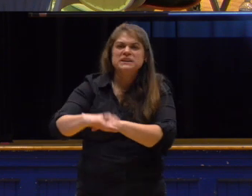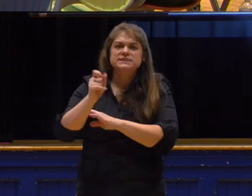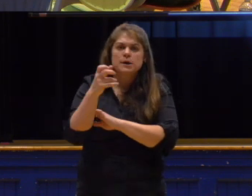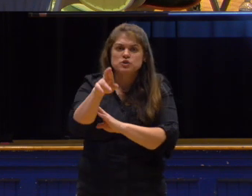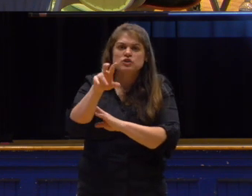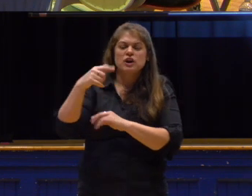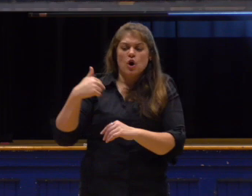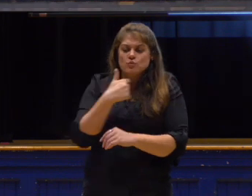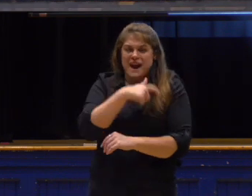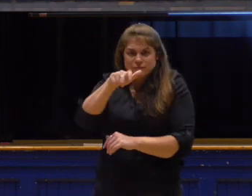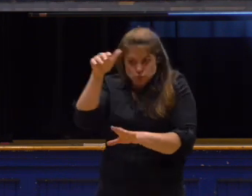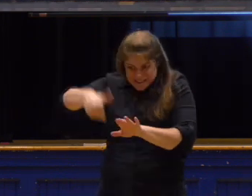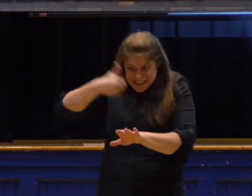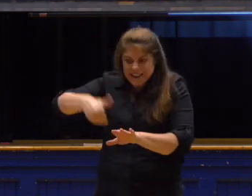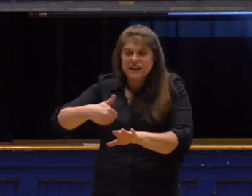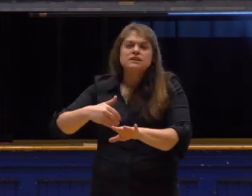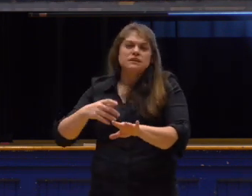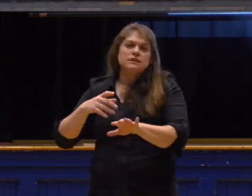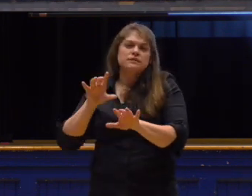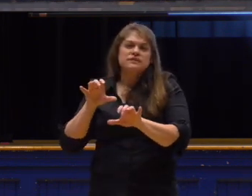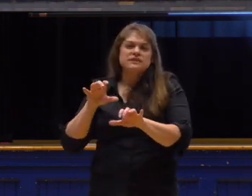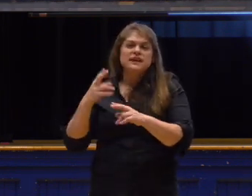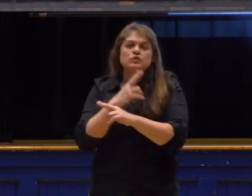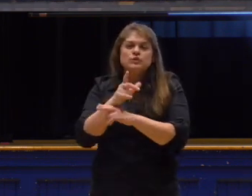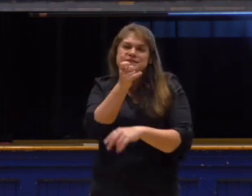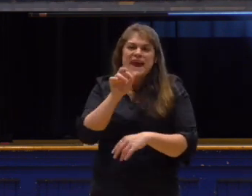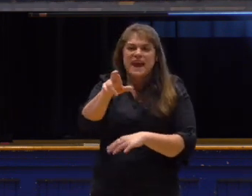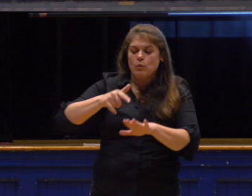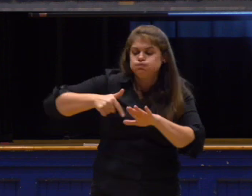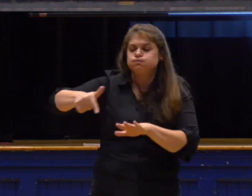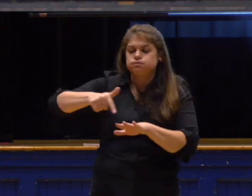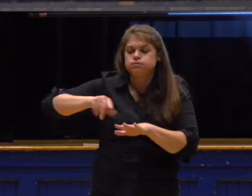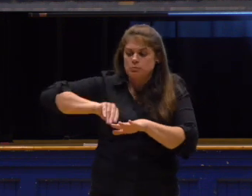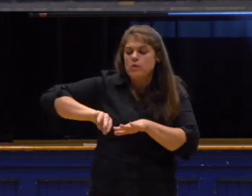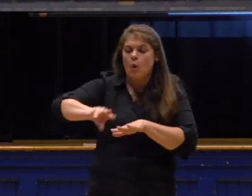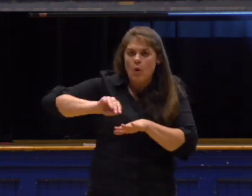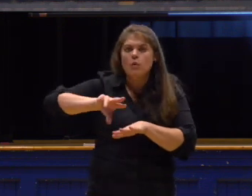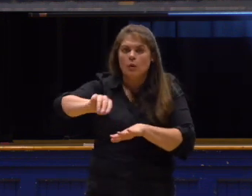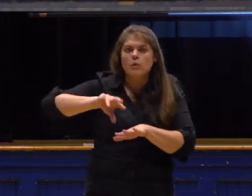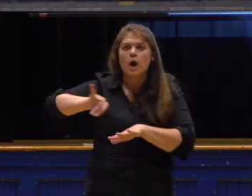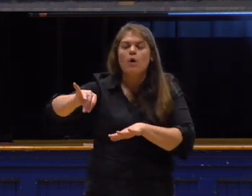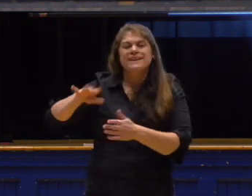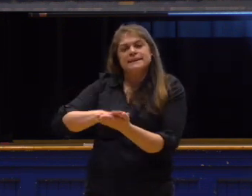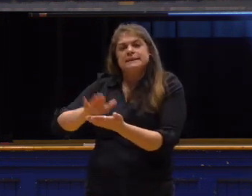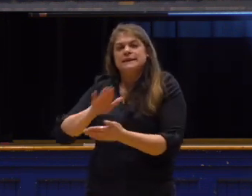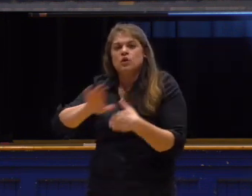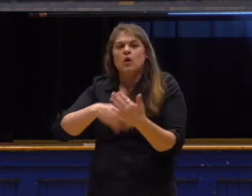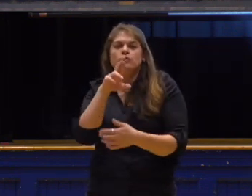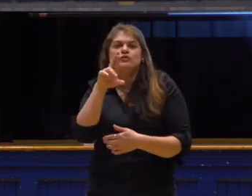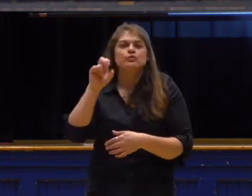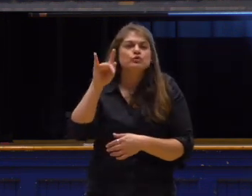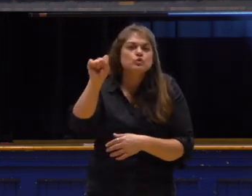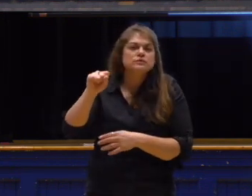have to dig, they go ahead of time with air compressors. They blow the dirt out and they prune all the Yeah, prune roots, the trees, so okay. we don't just